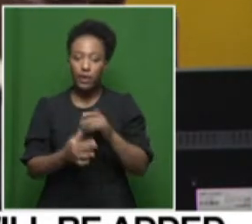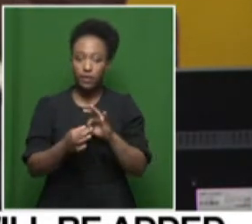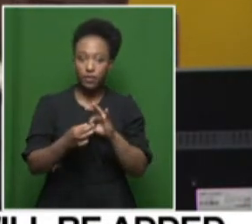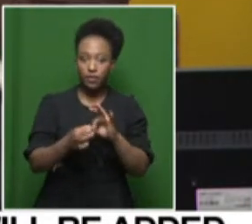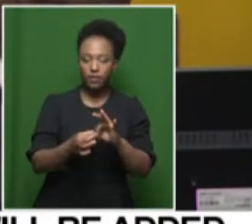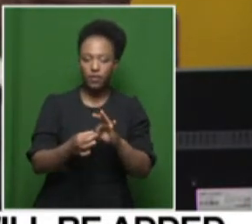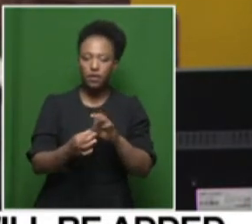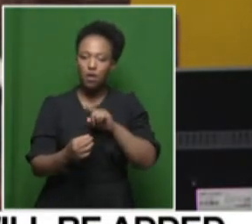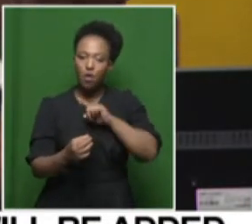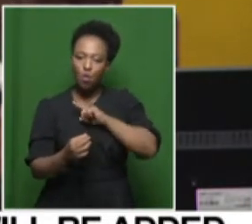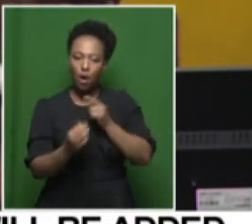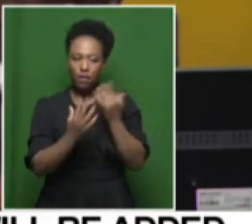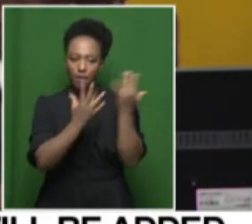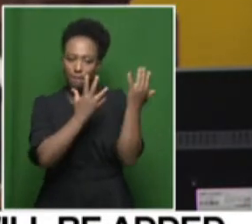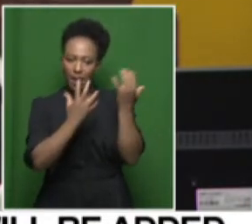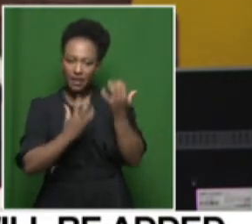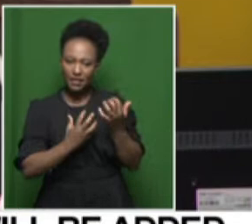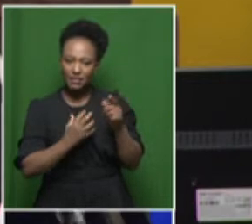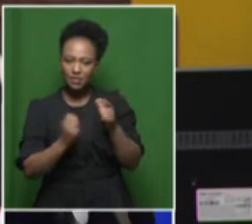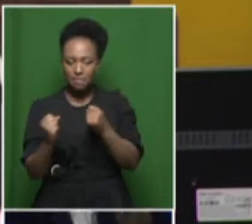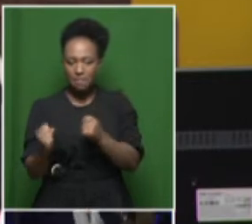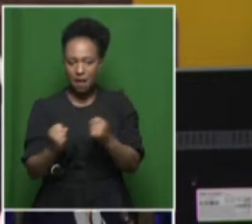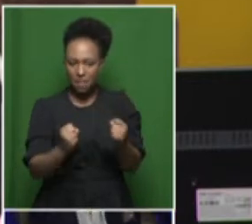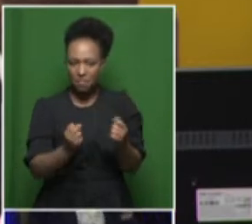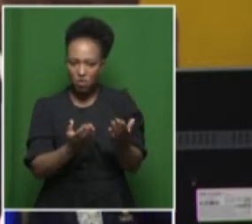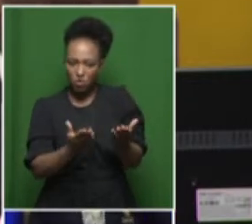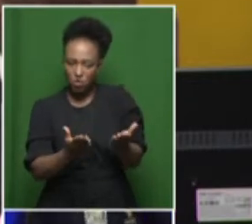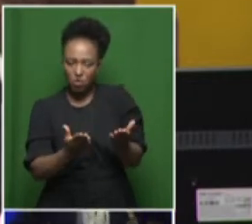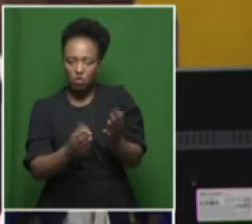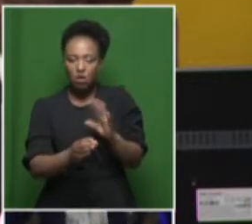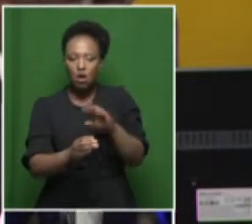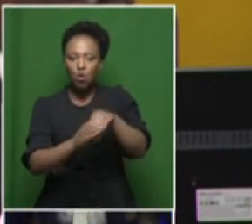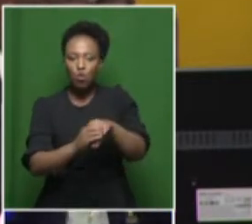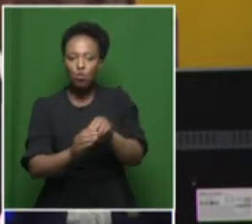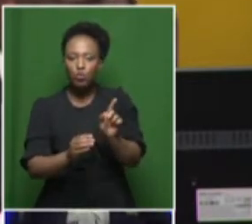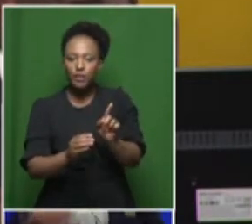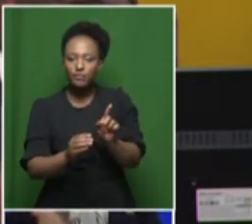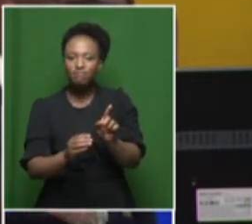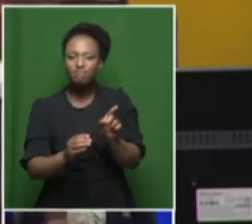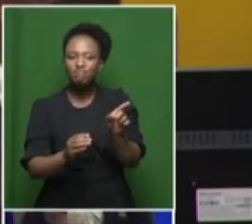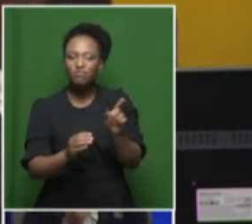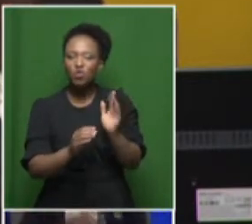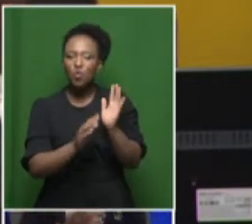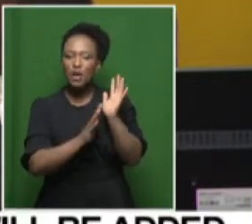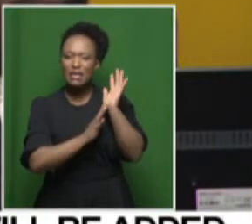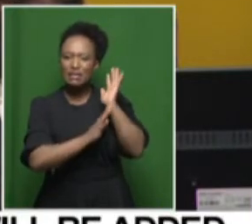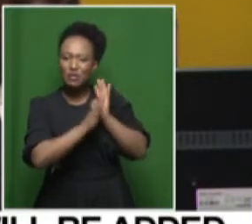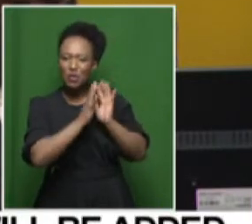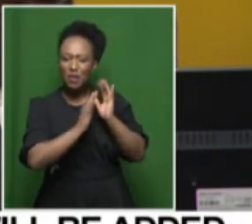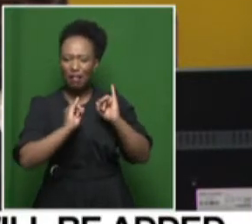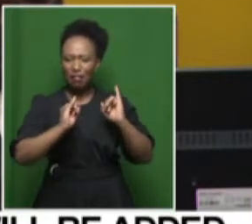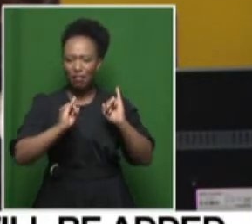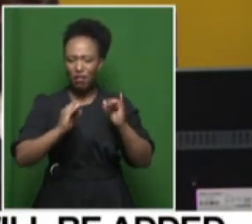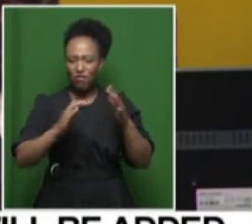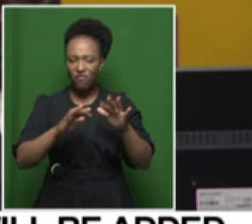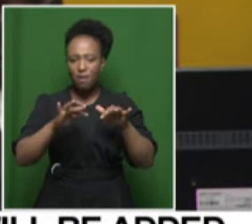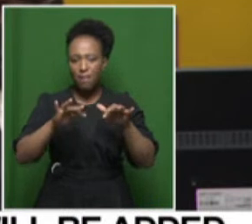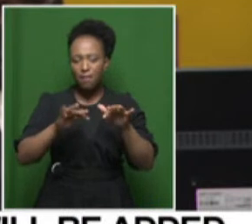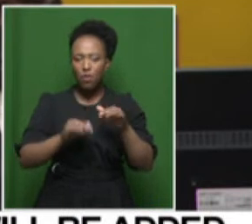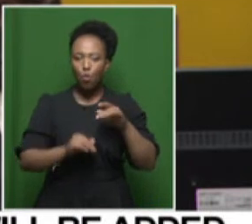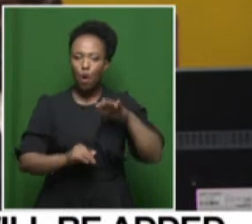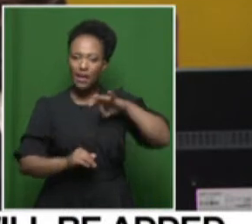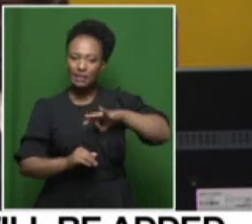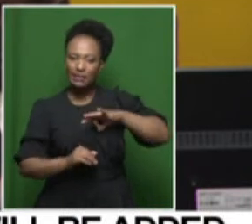those parts of the budget that are permanent in nature, including by arresting historical rapid increase in the public sector wage